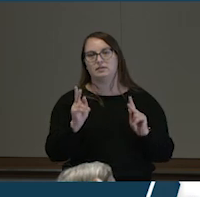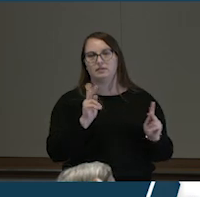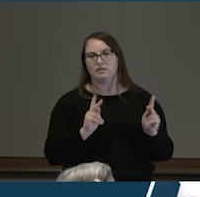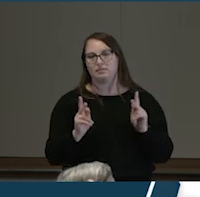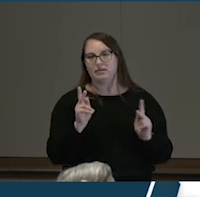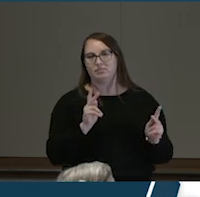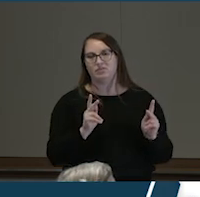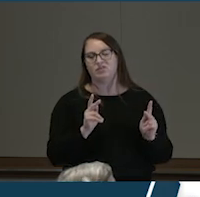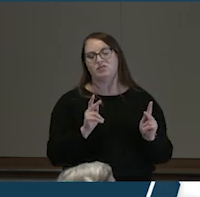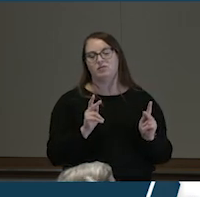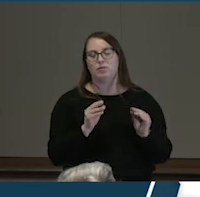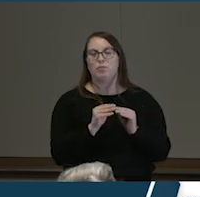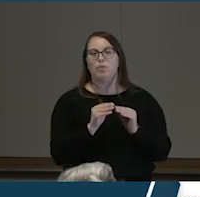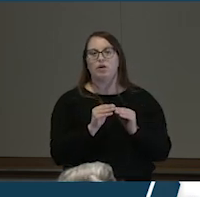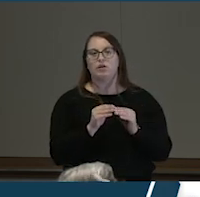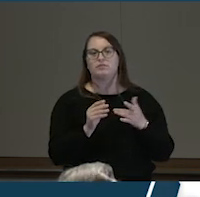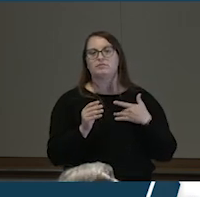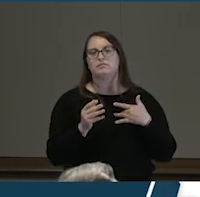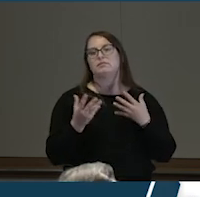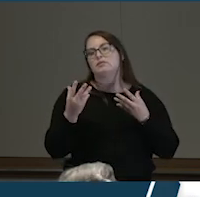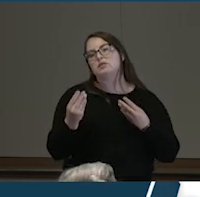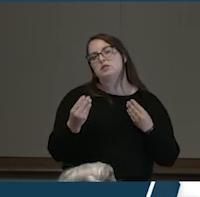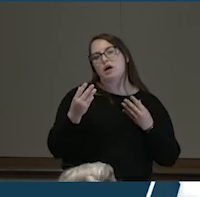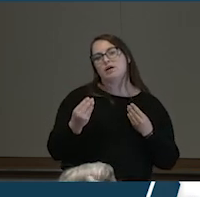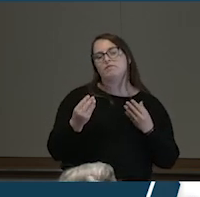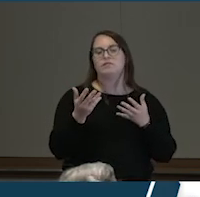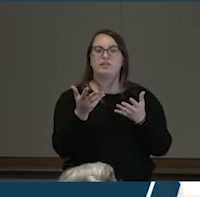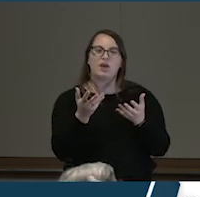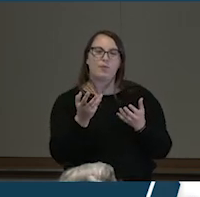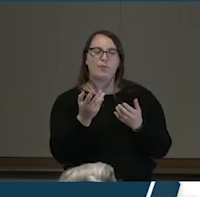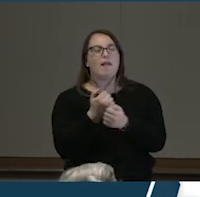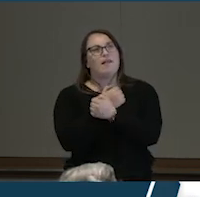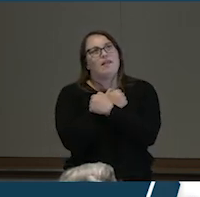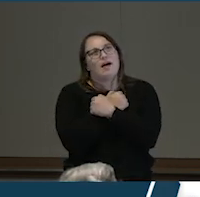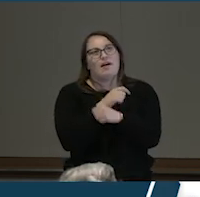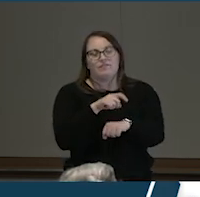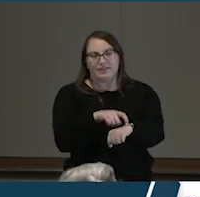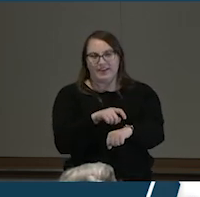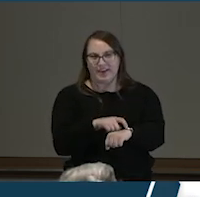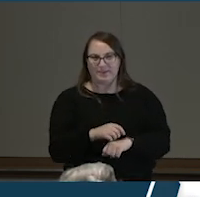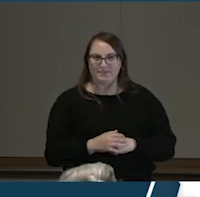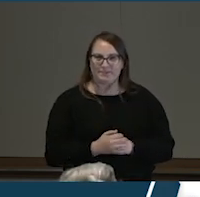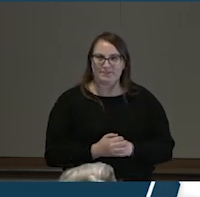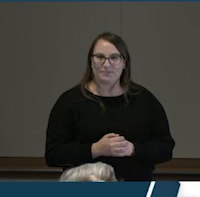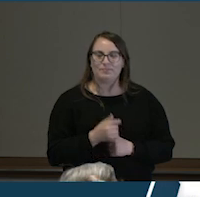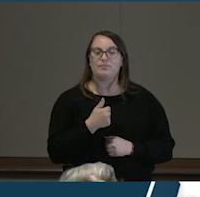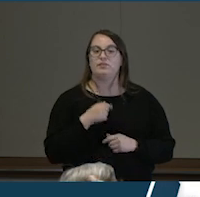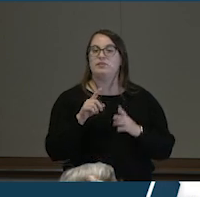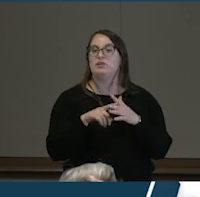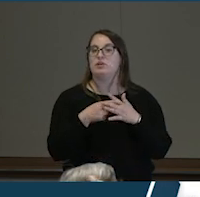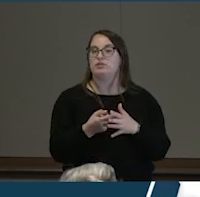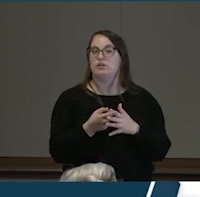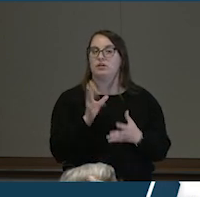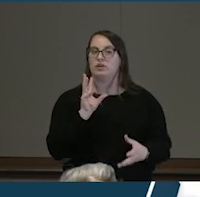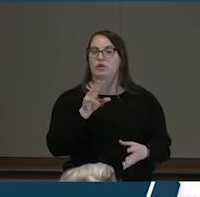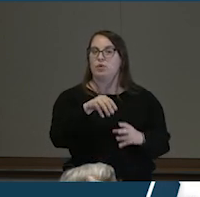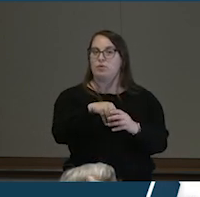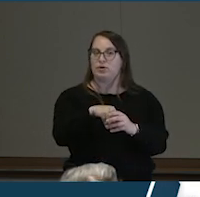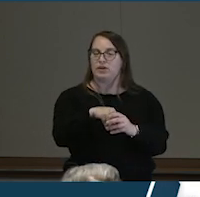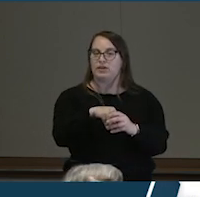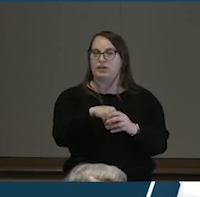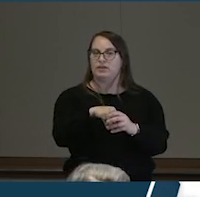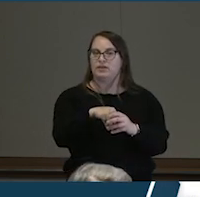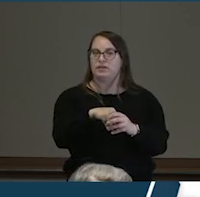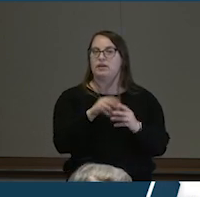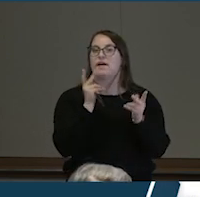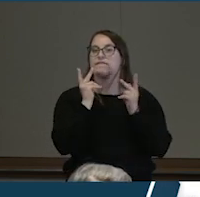they're more mushy than me. They want love time, right? So I started incorporating a vision